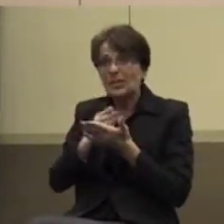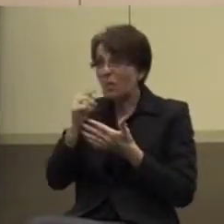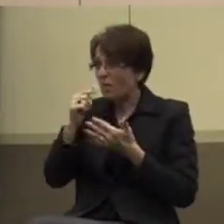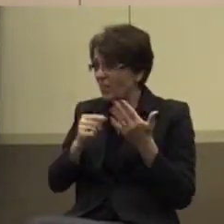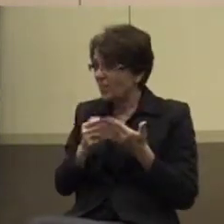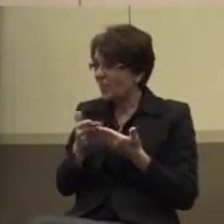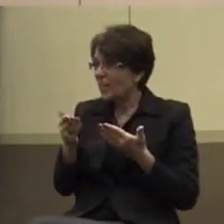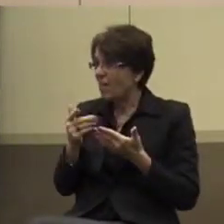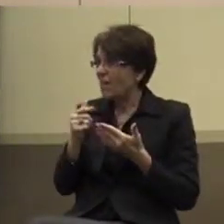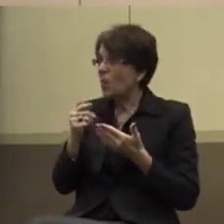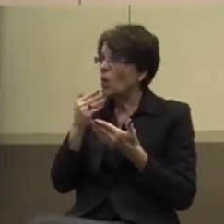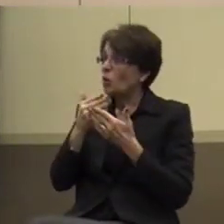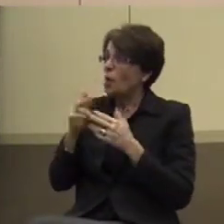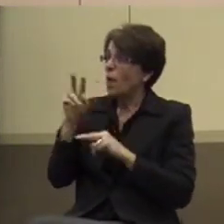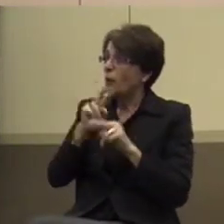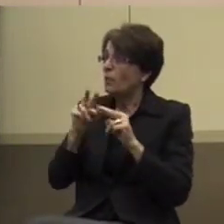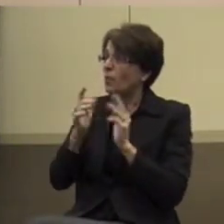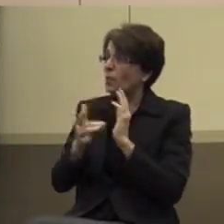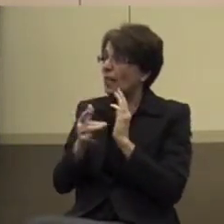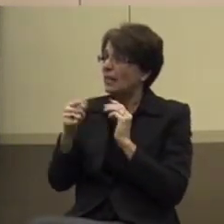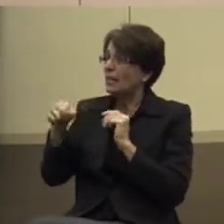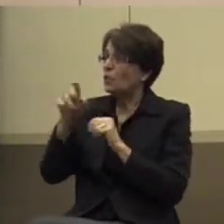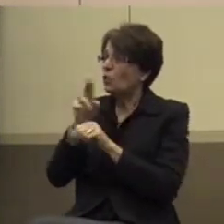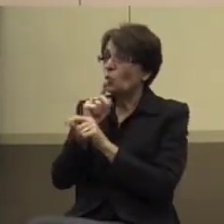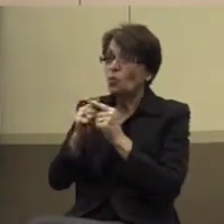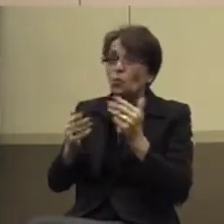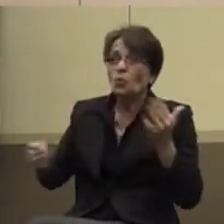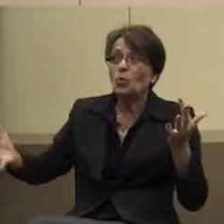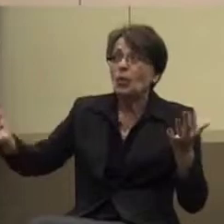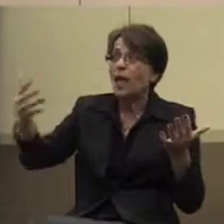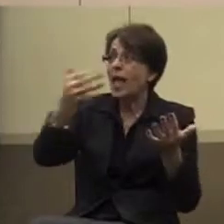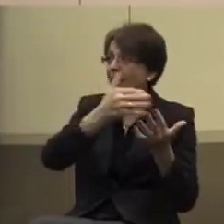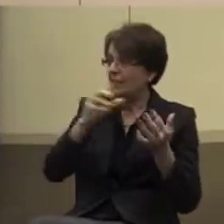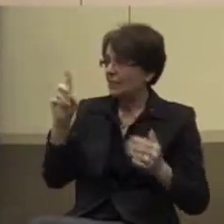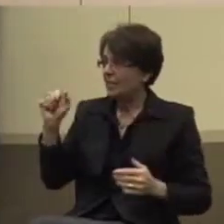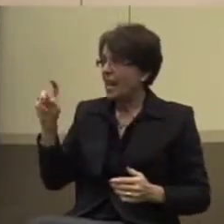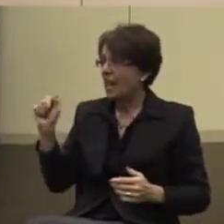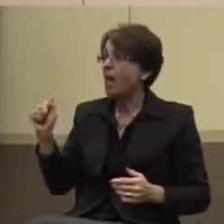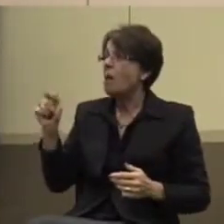data? Right? Okay. All right, good.